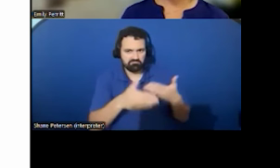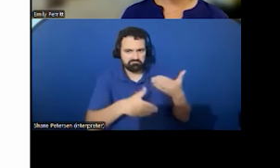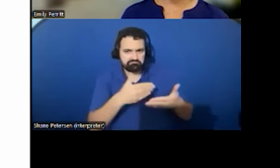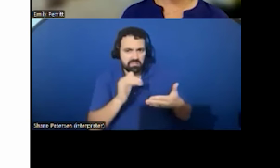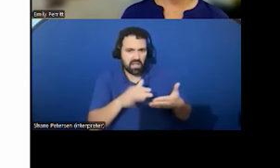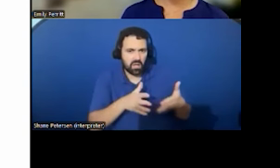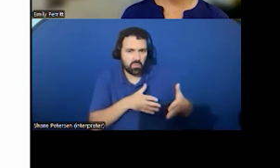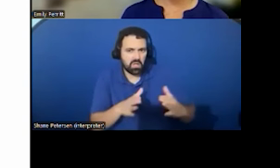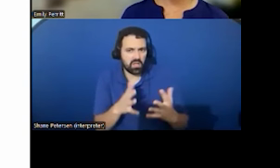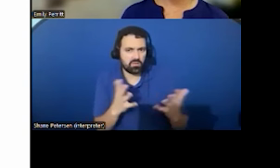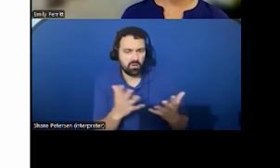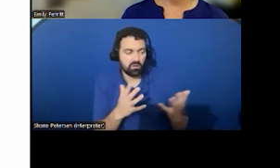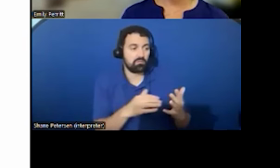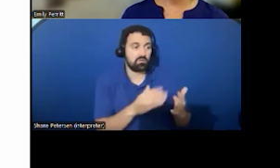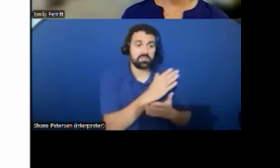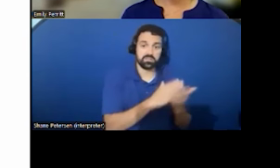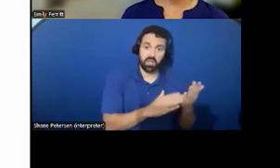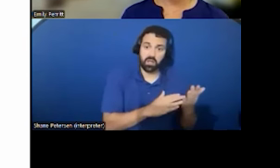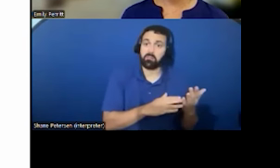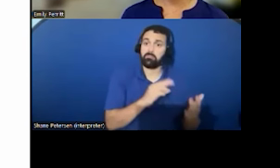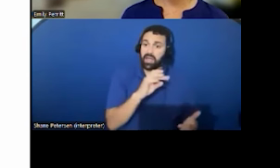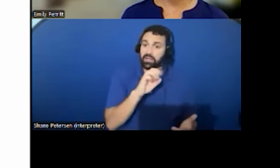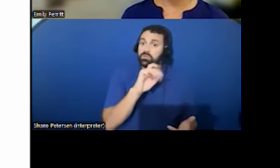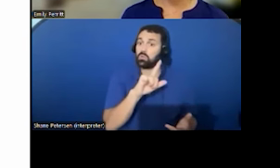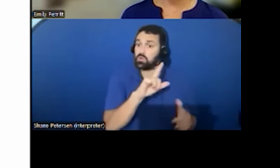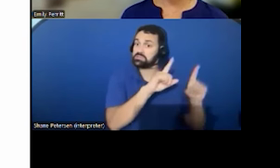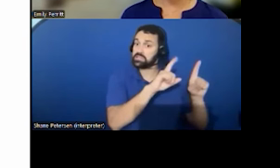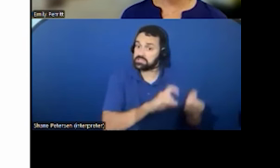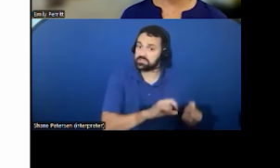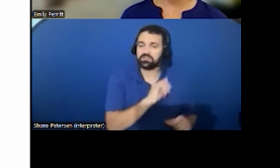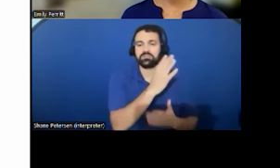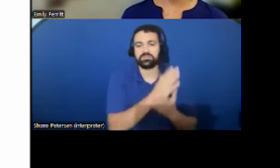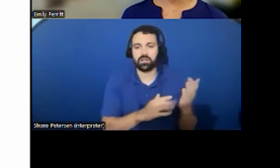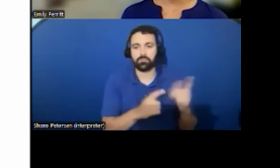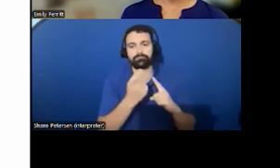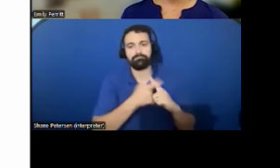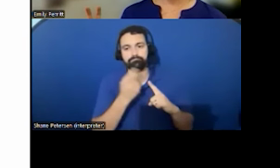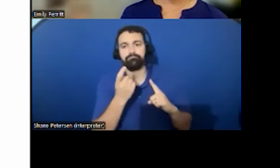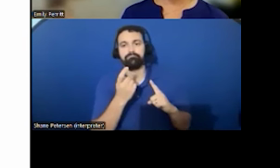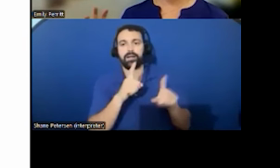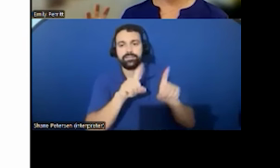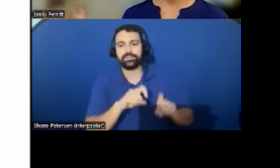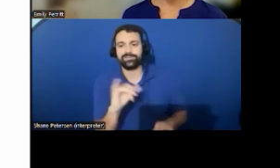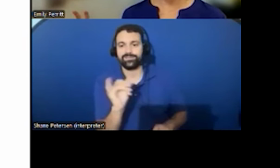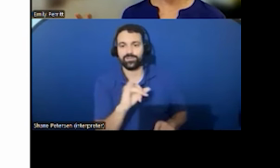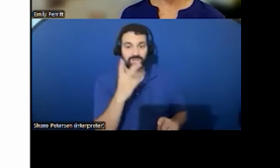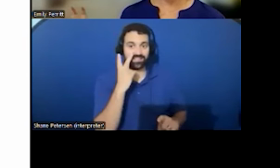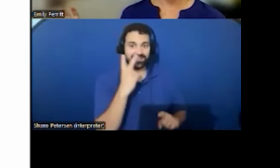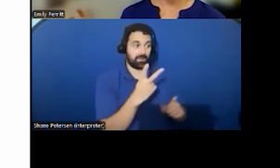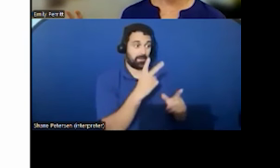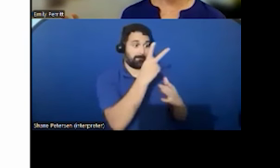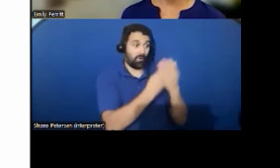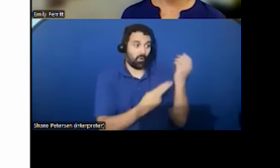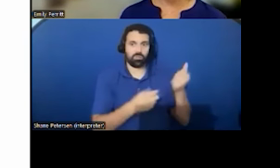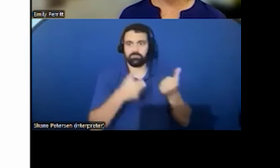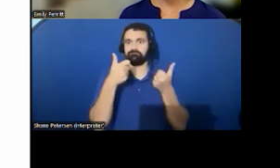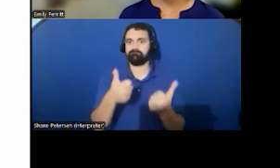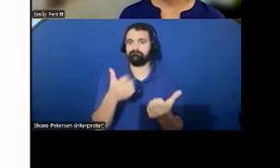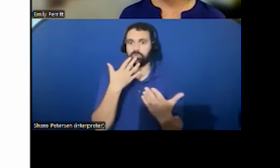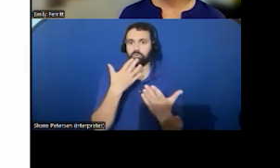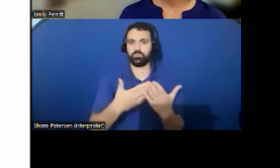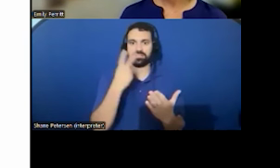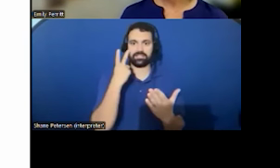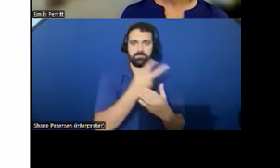testing and some automated testing. And that's what you want to see. You want to see both. You want to see that manual testing